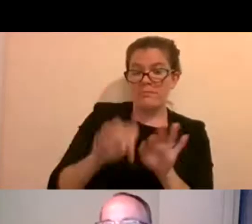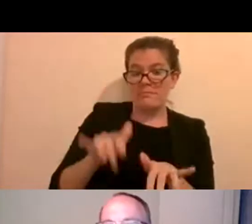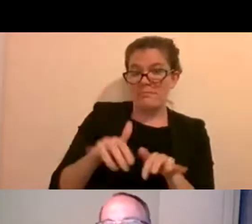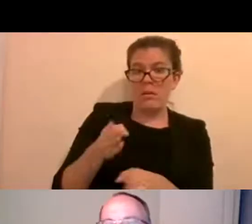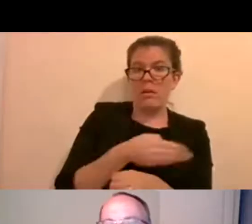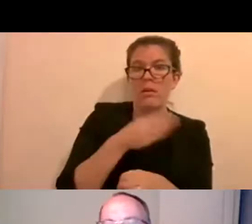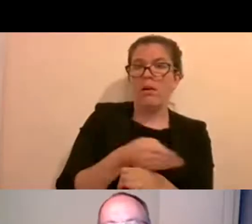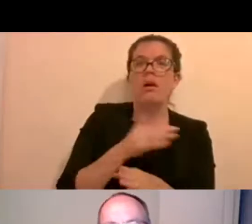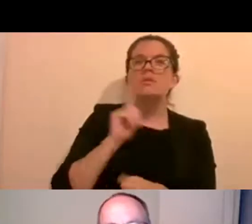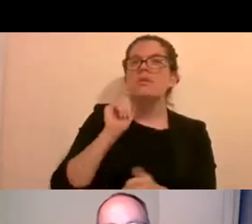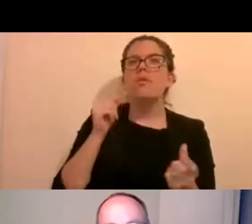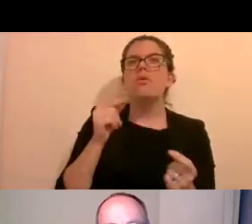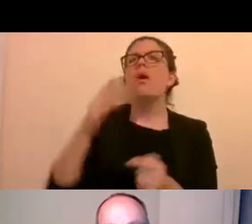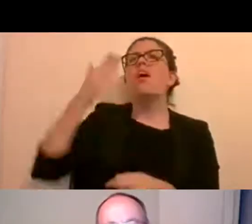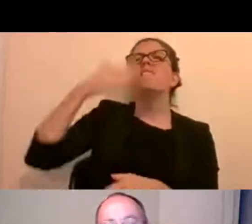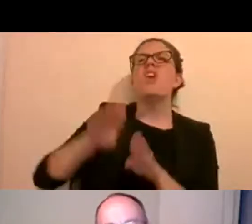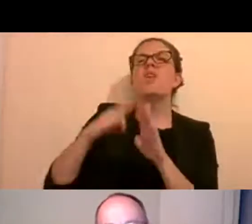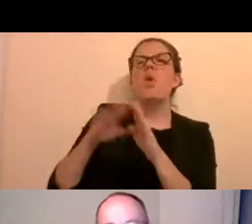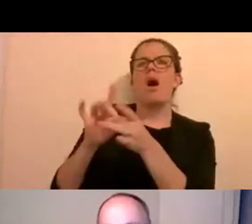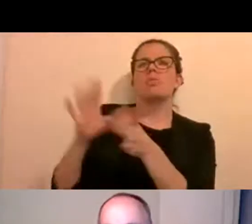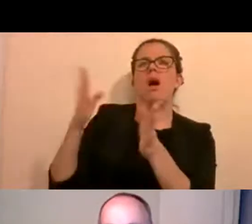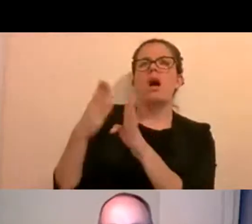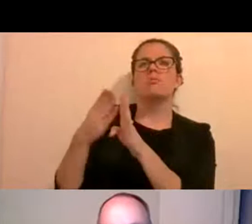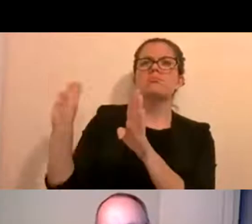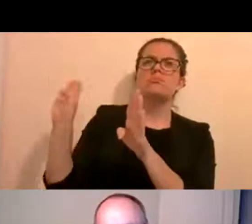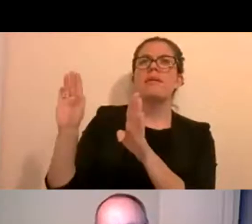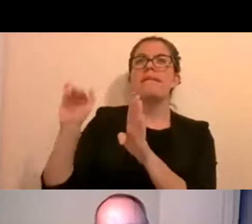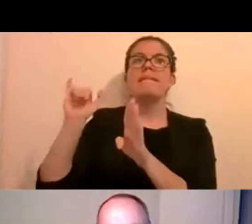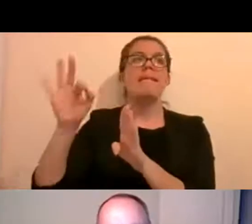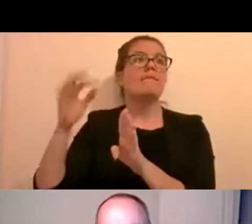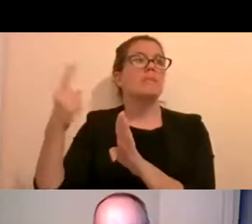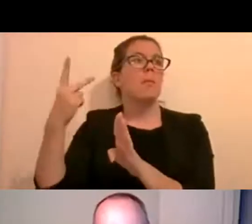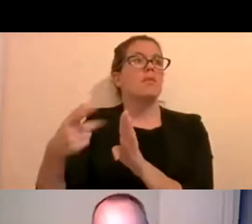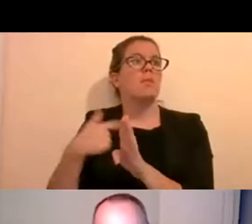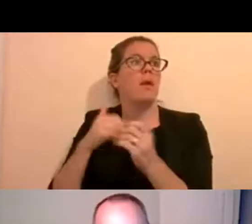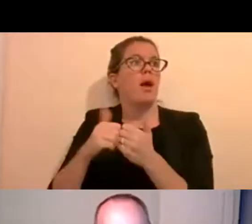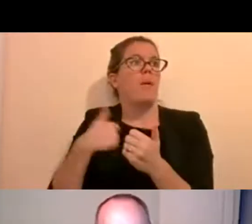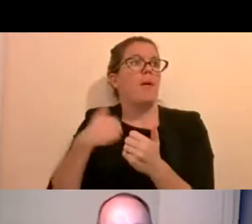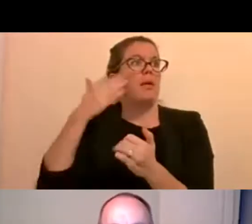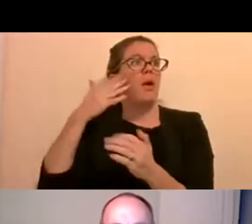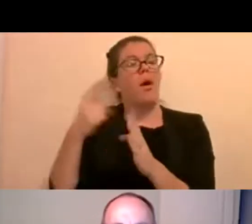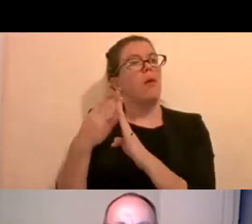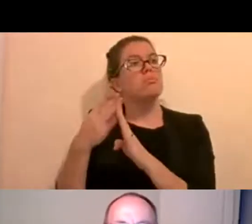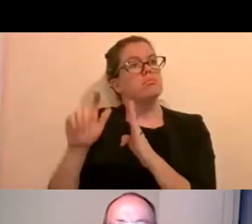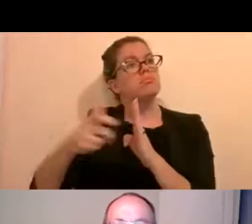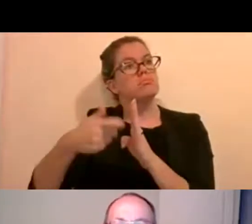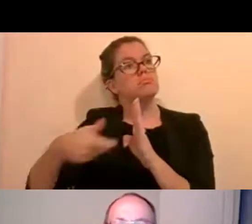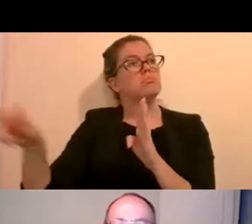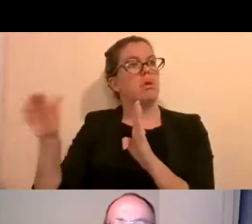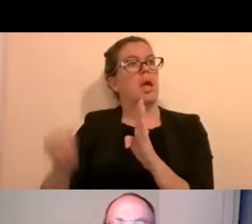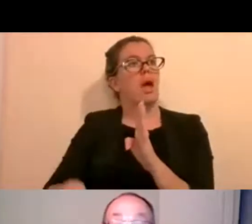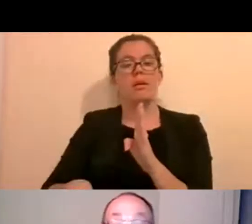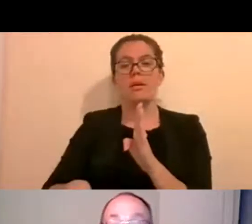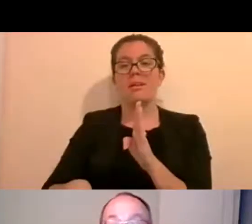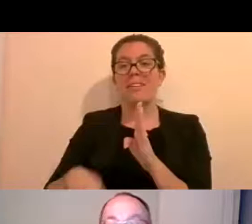And so, things began changing to where now people, were starting to, text and whatever, but you can imagine all the changes